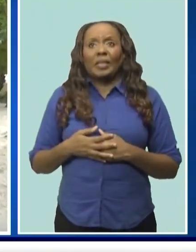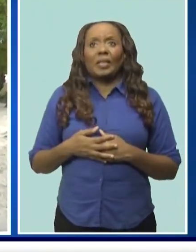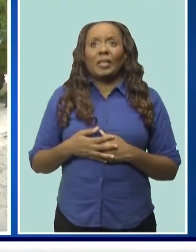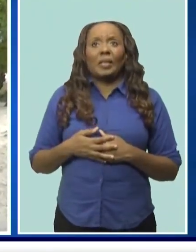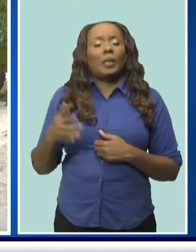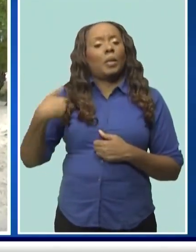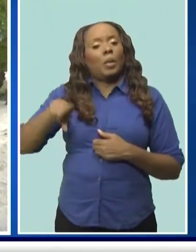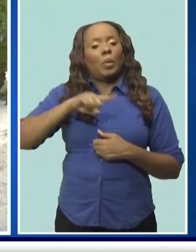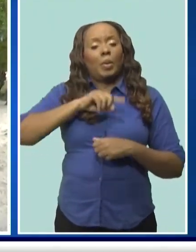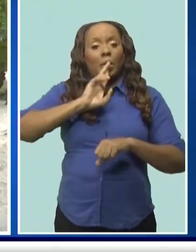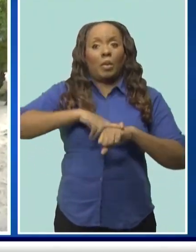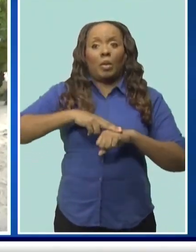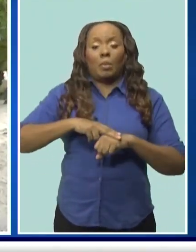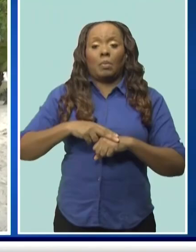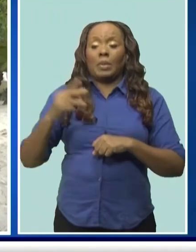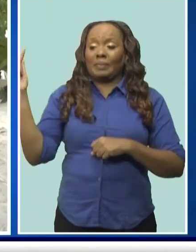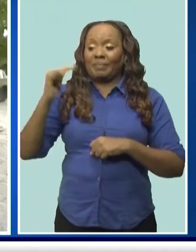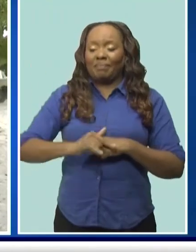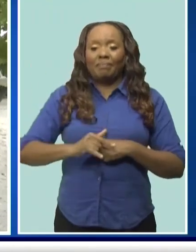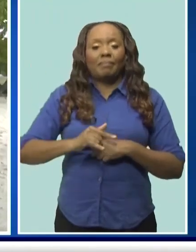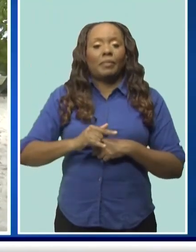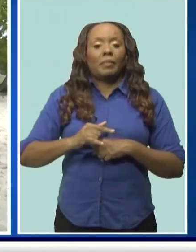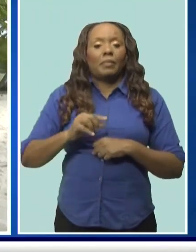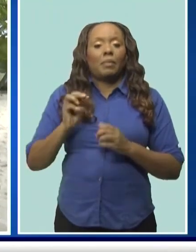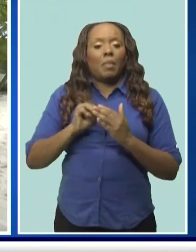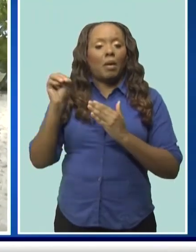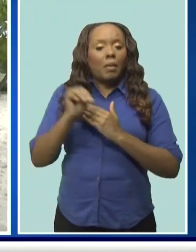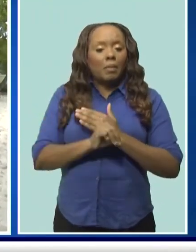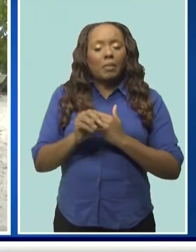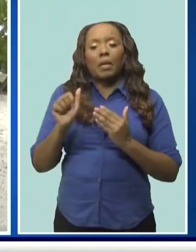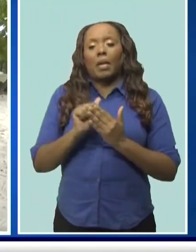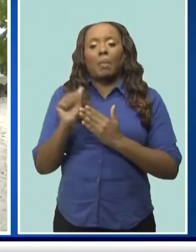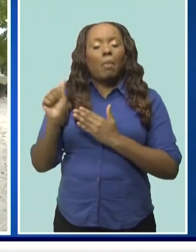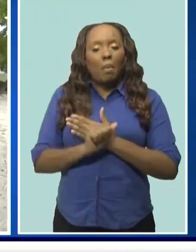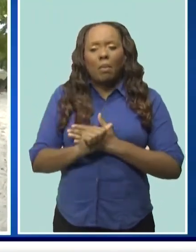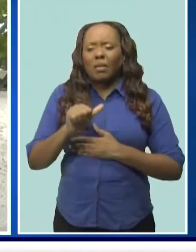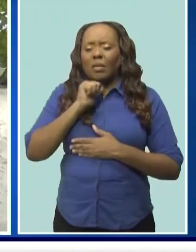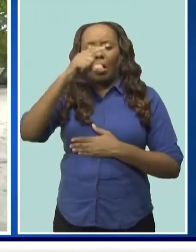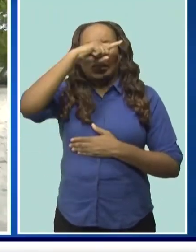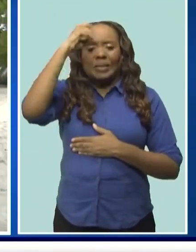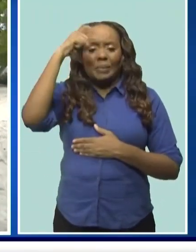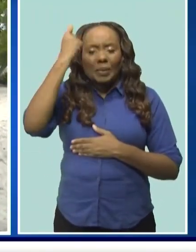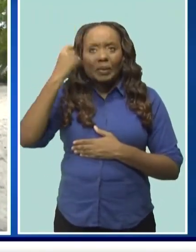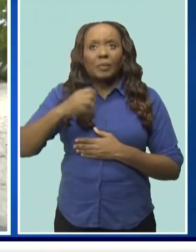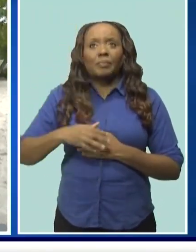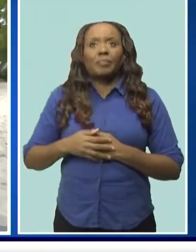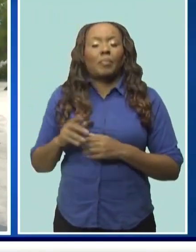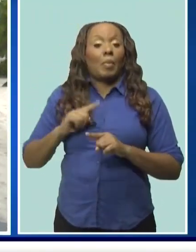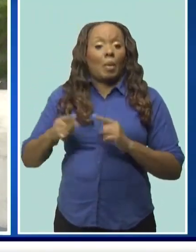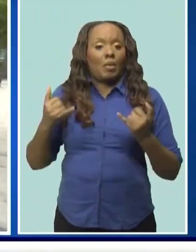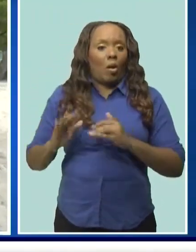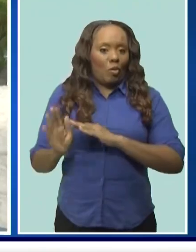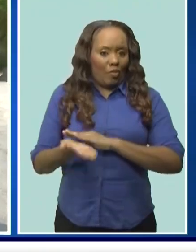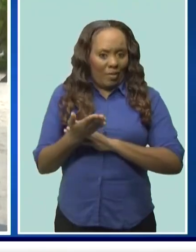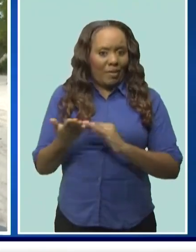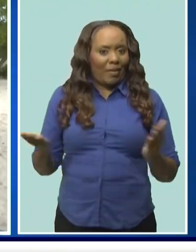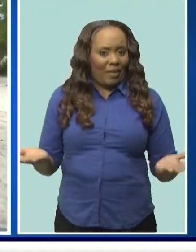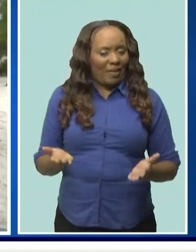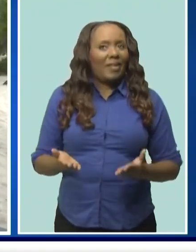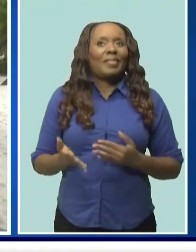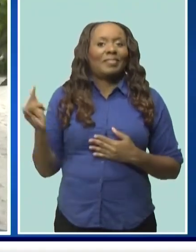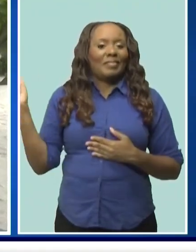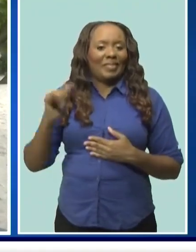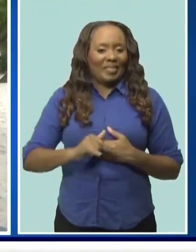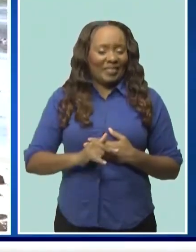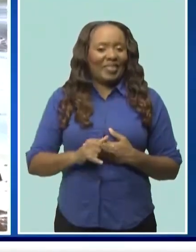We normally come in March or April for the cricket. But the cricket's here now, so we've come over